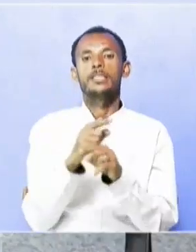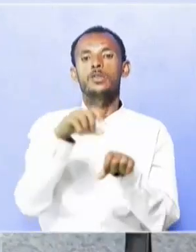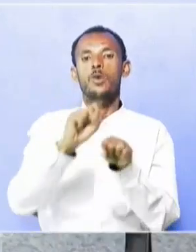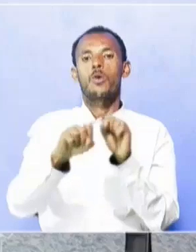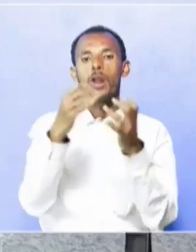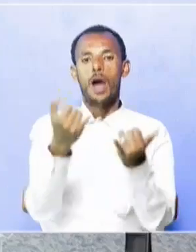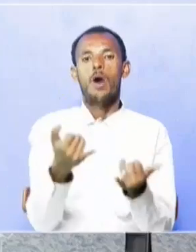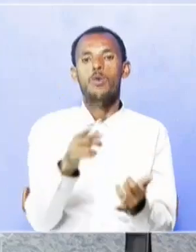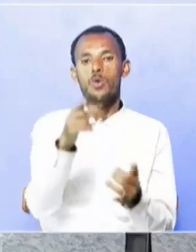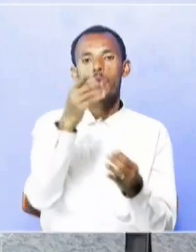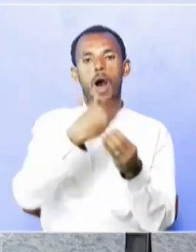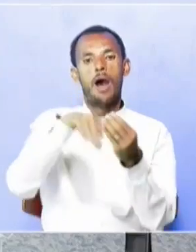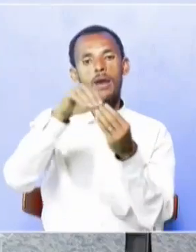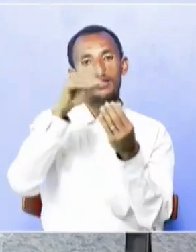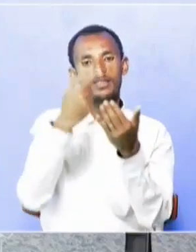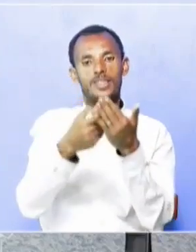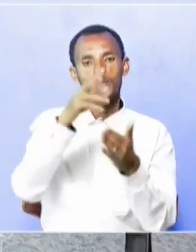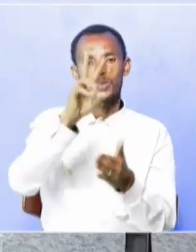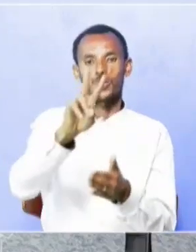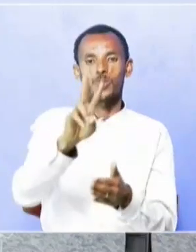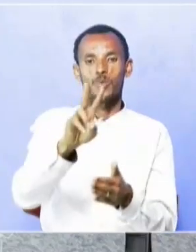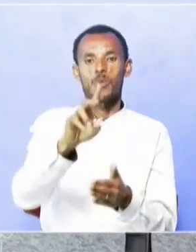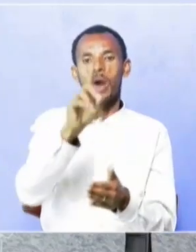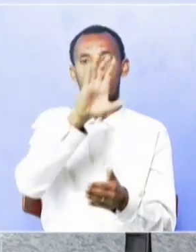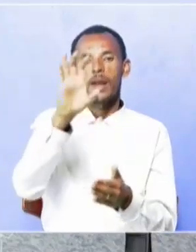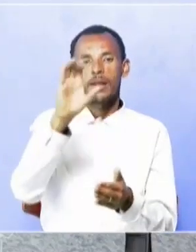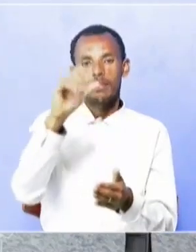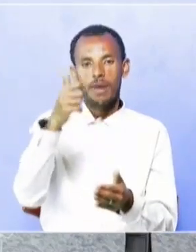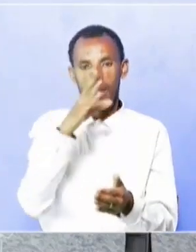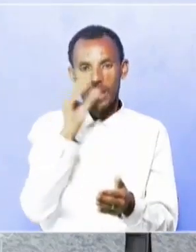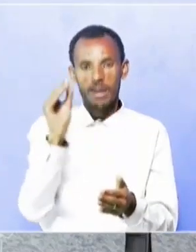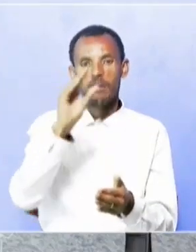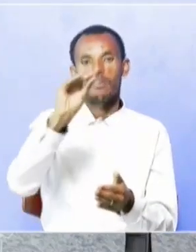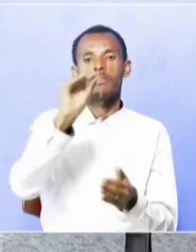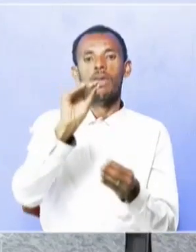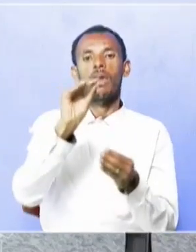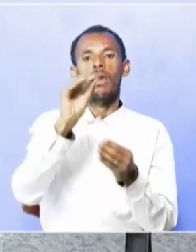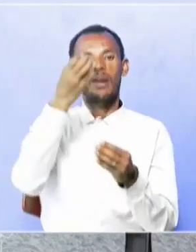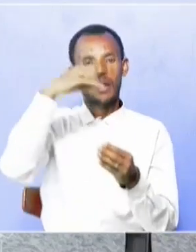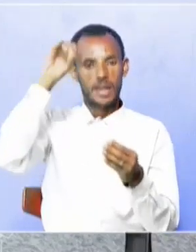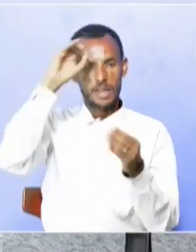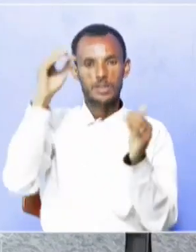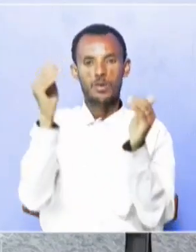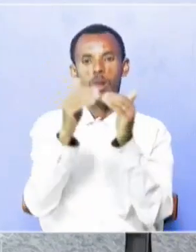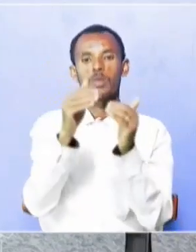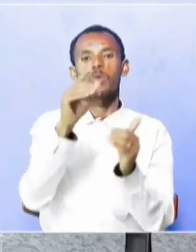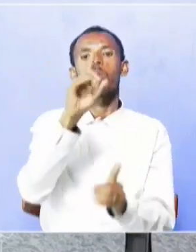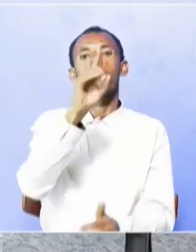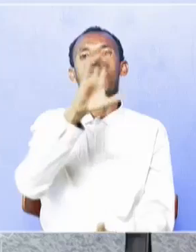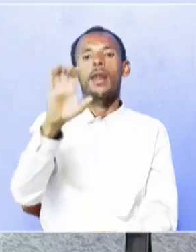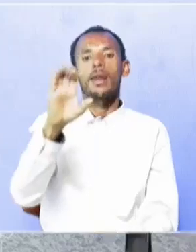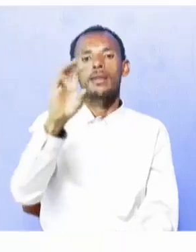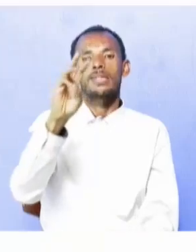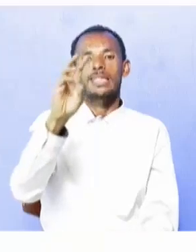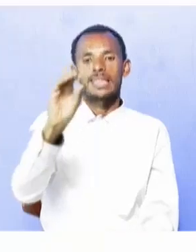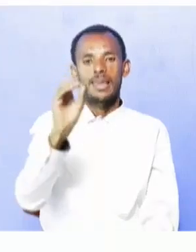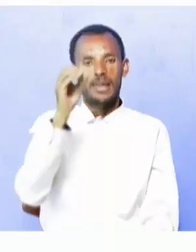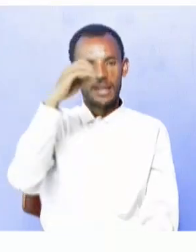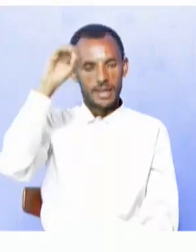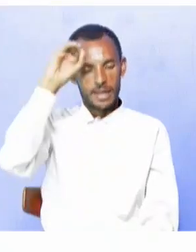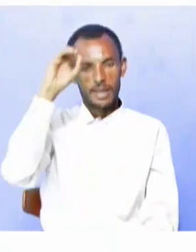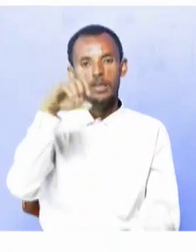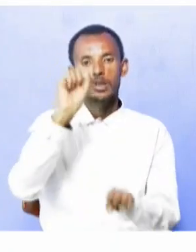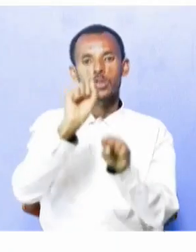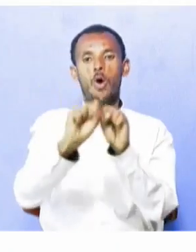can add these two. 110 and 50 degree is 160 degree. Okay,